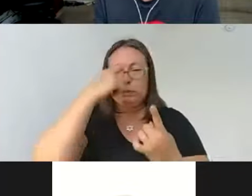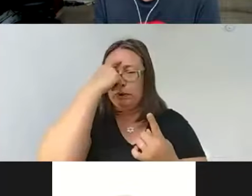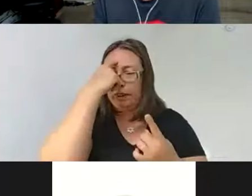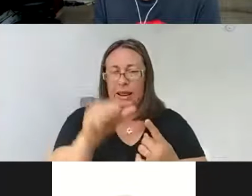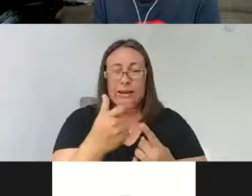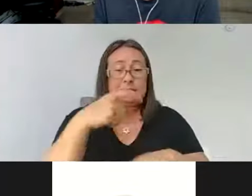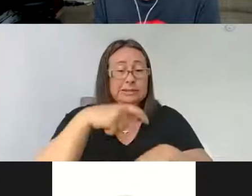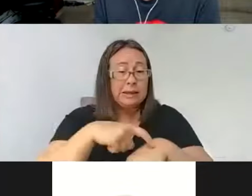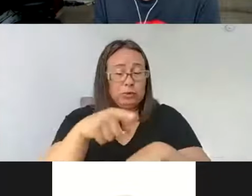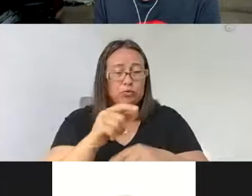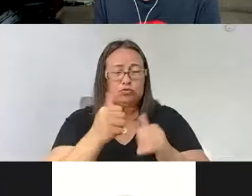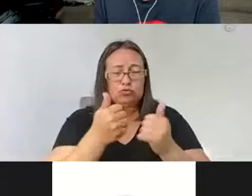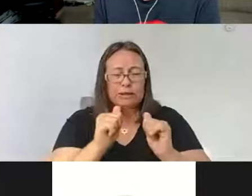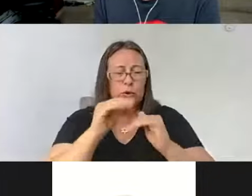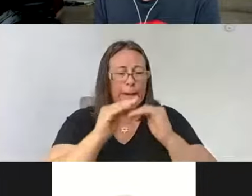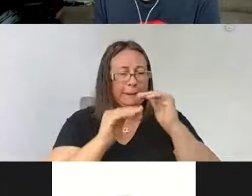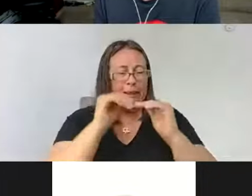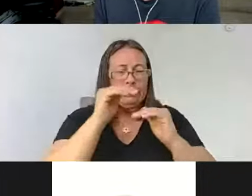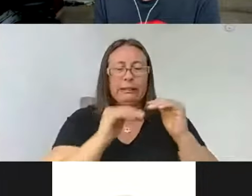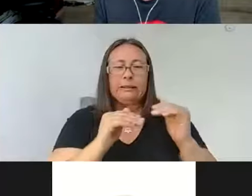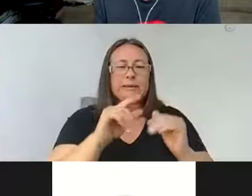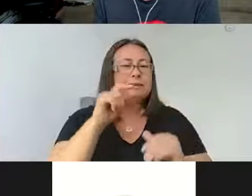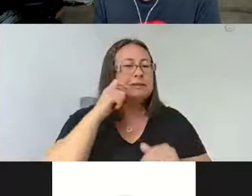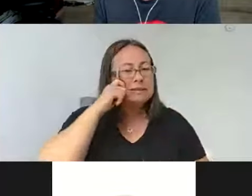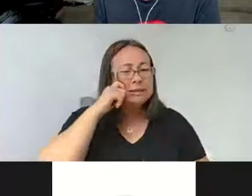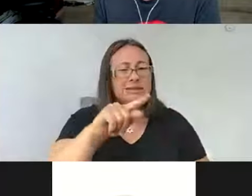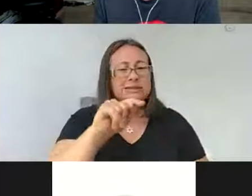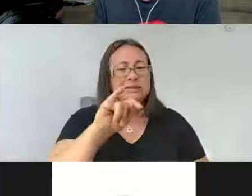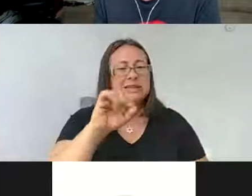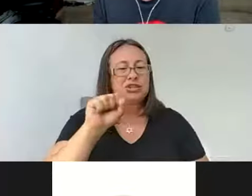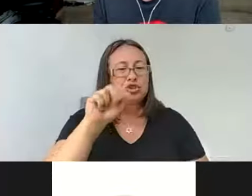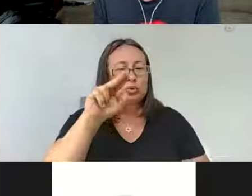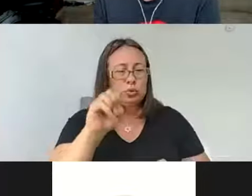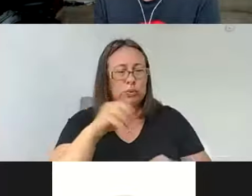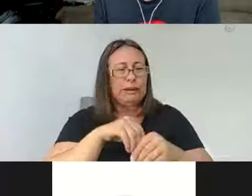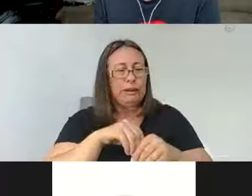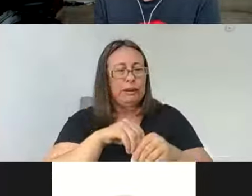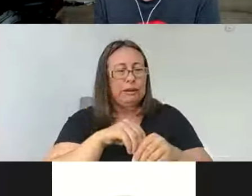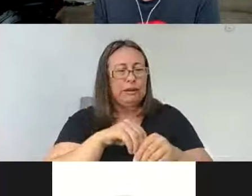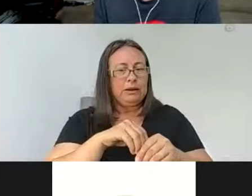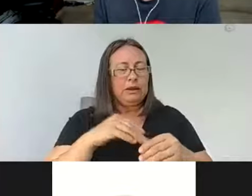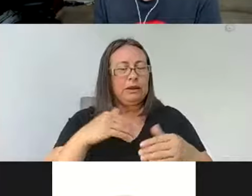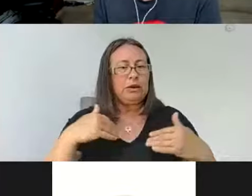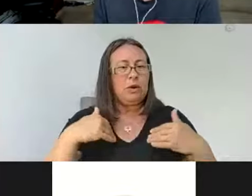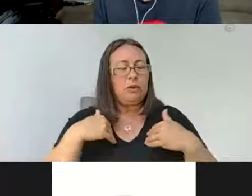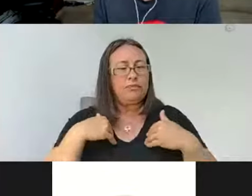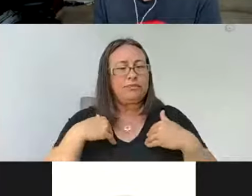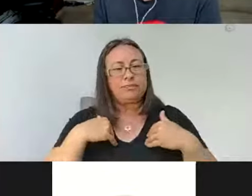any tissue in or any organism, you've got to these are some of the questions that probably a lot of you are